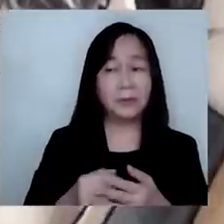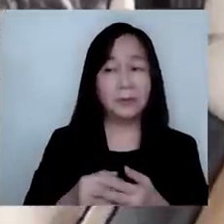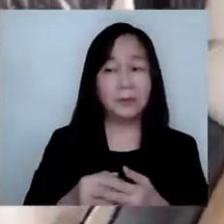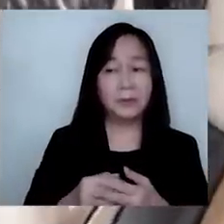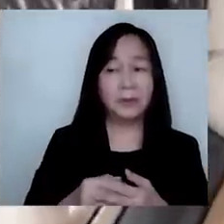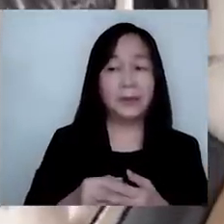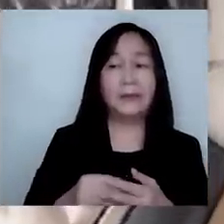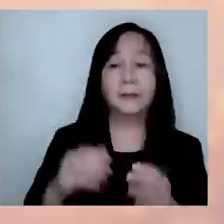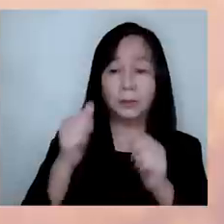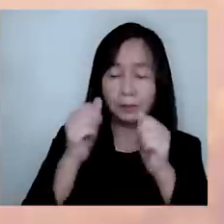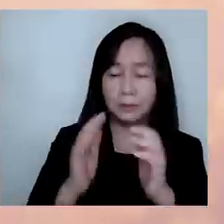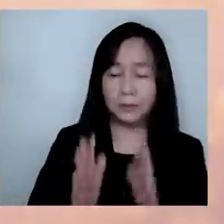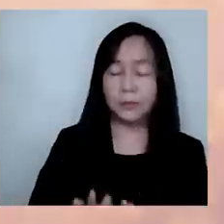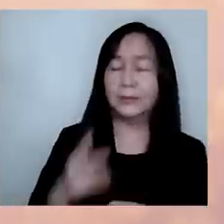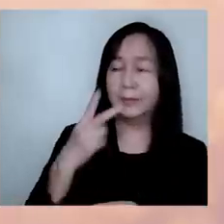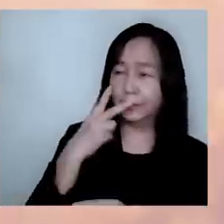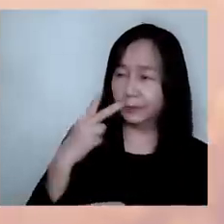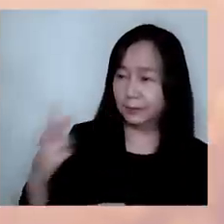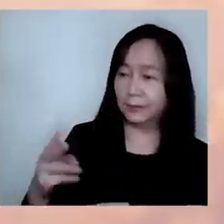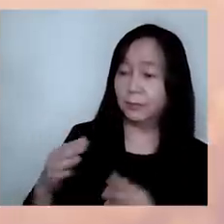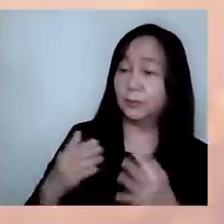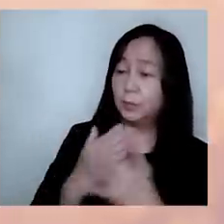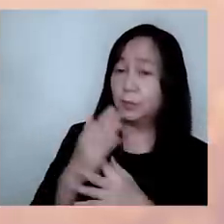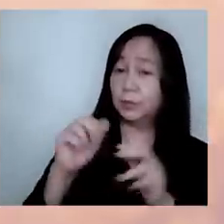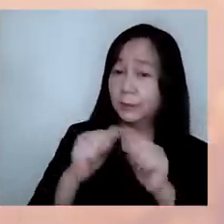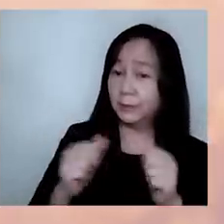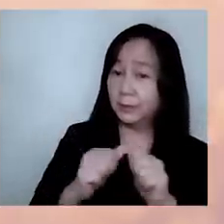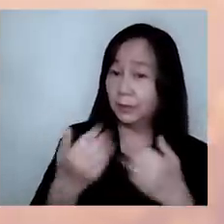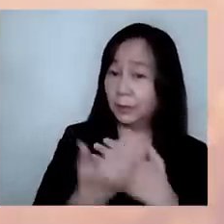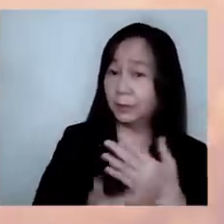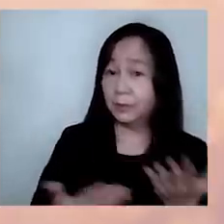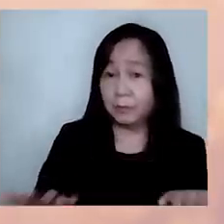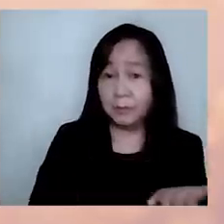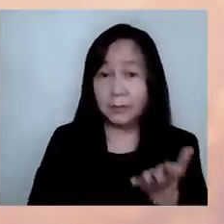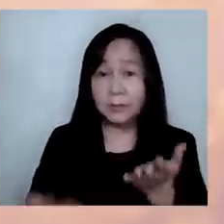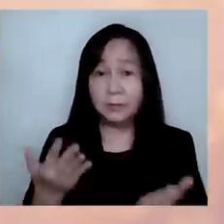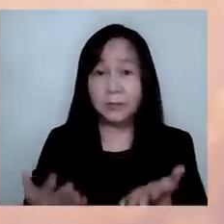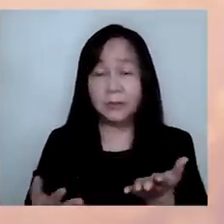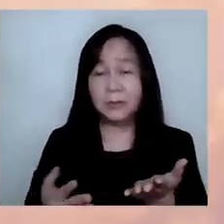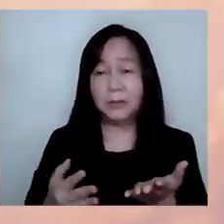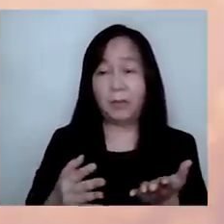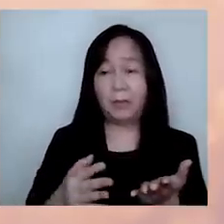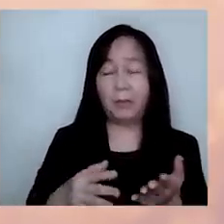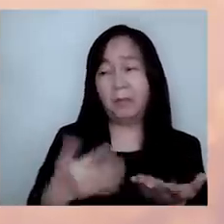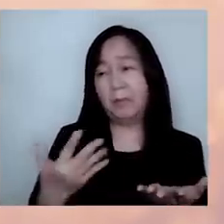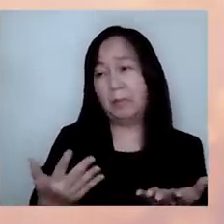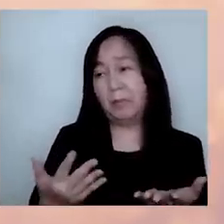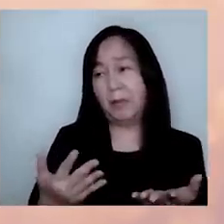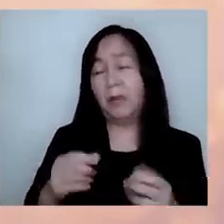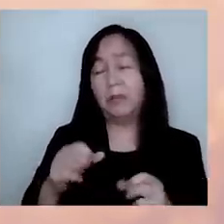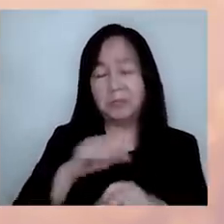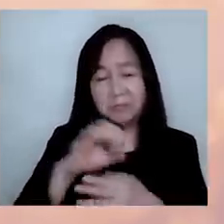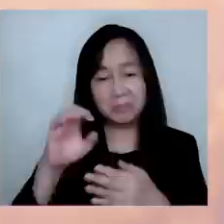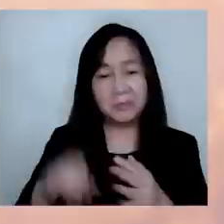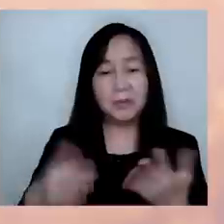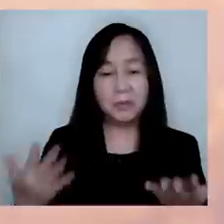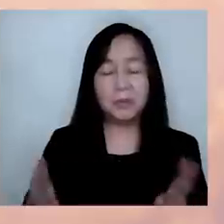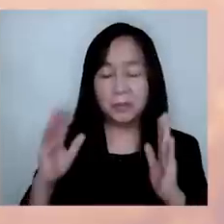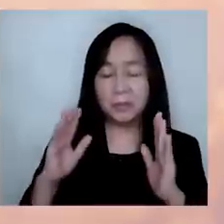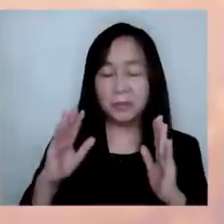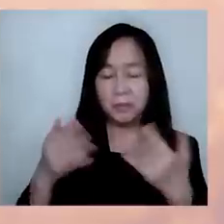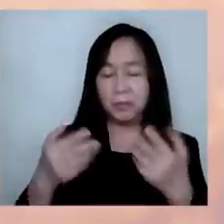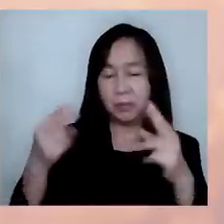breaking of the bread but perhaps aside from the Eucharistic character of the ending we could also devote reflection